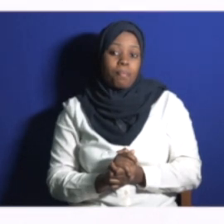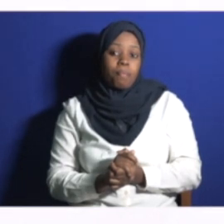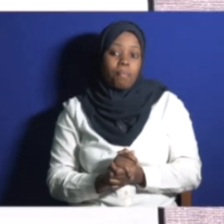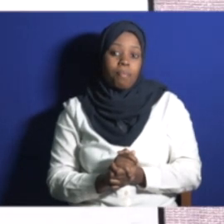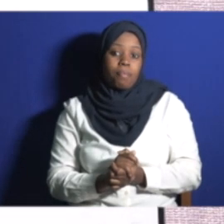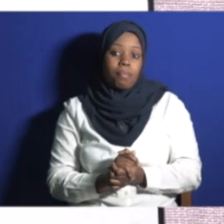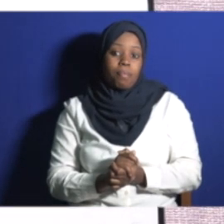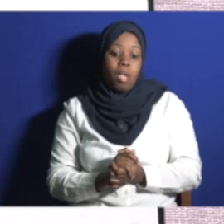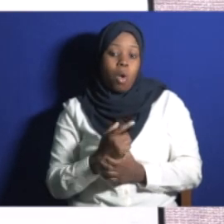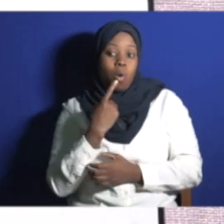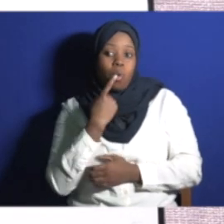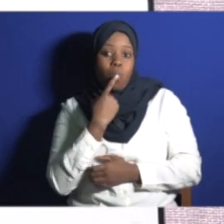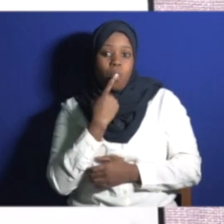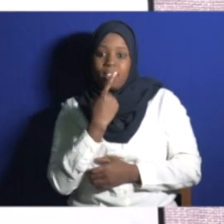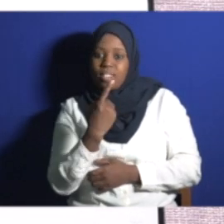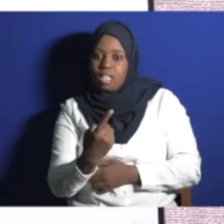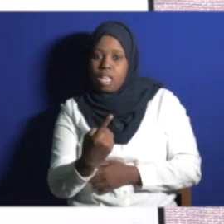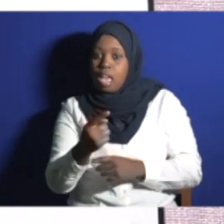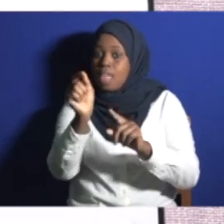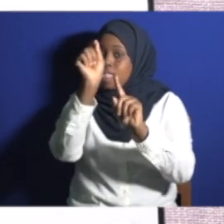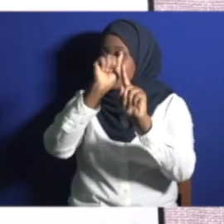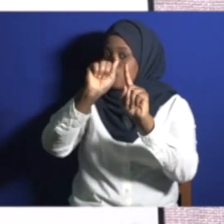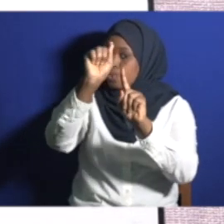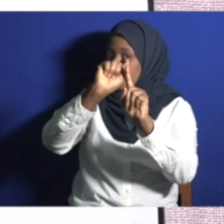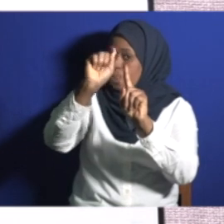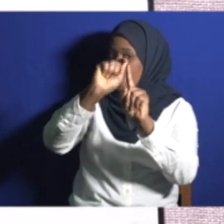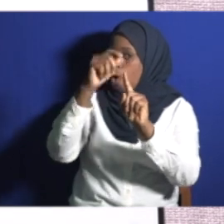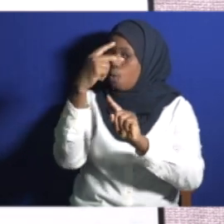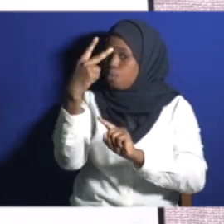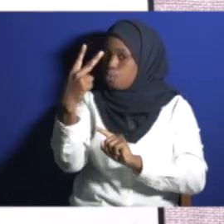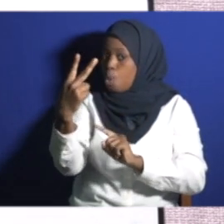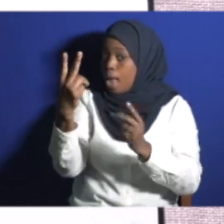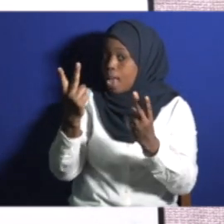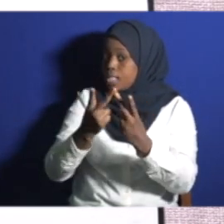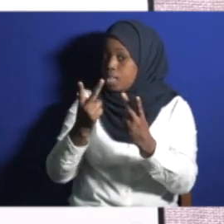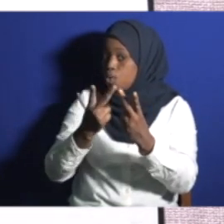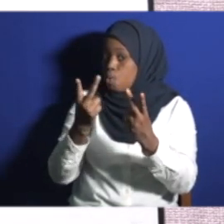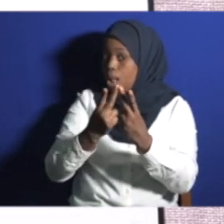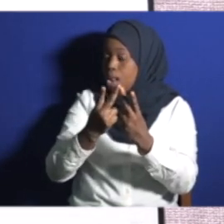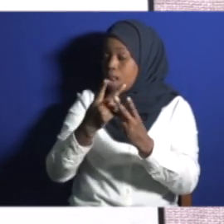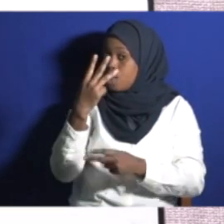We say the square of 2 is equal to 4.